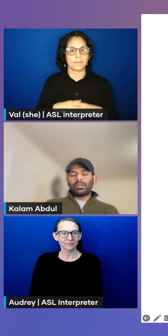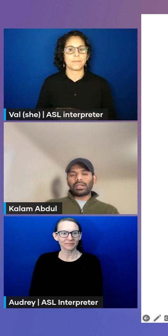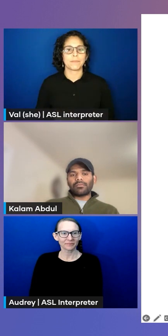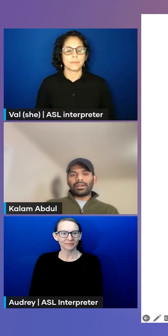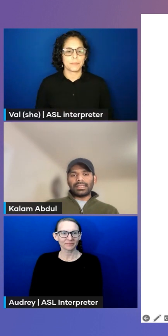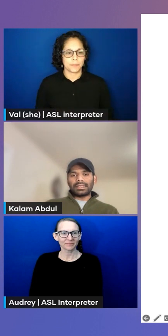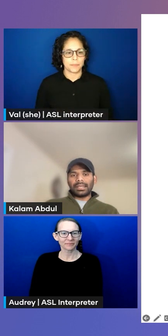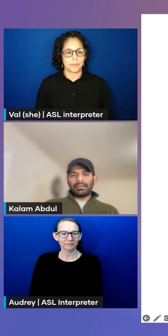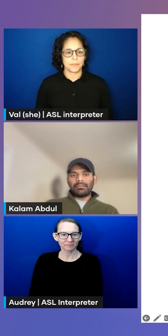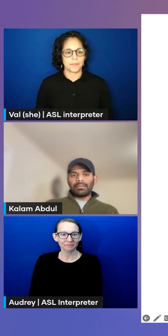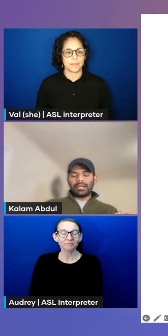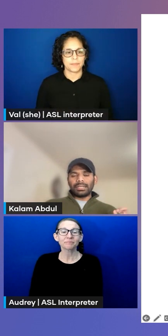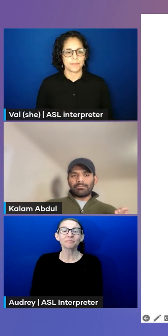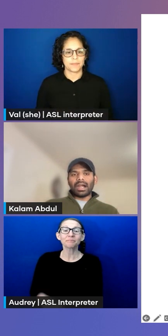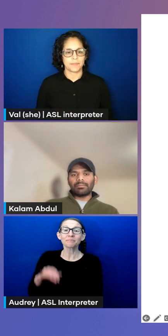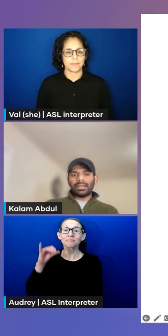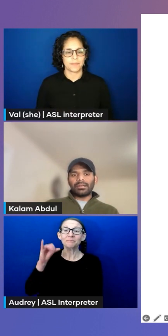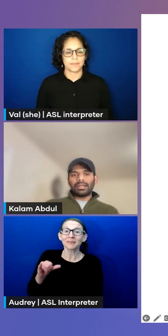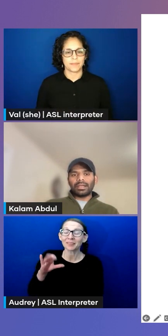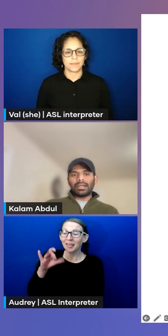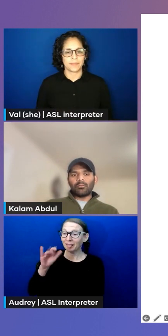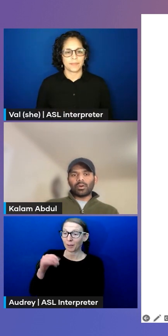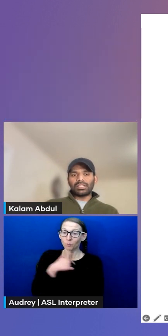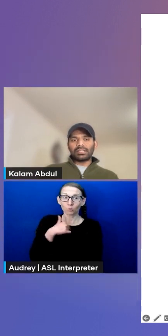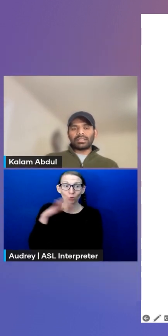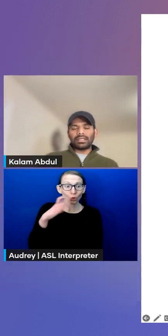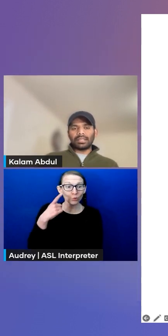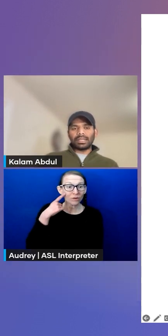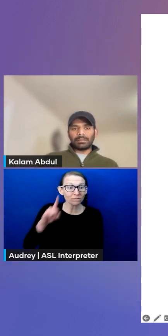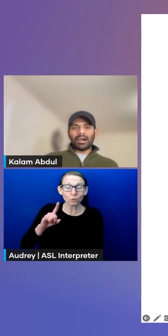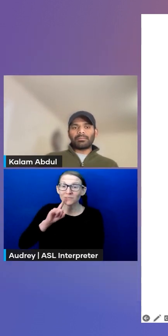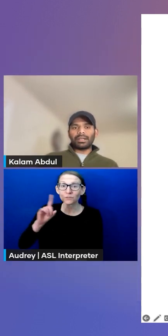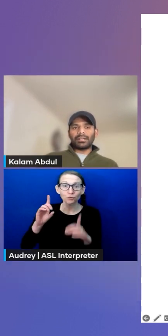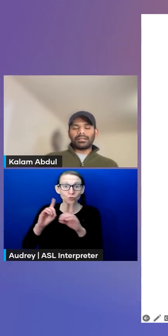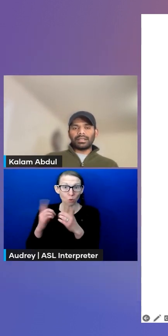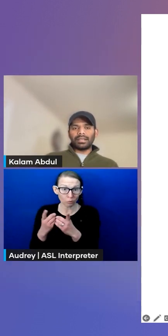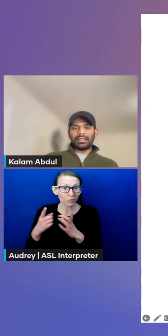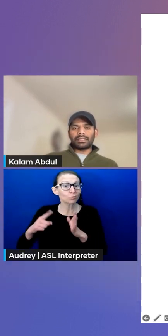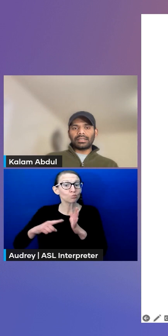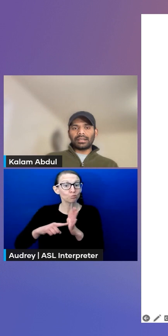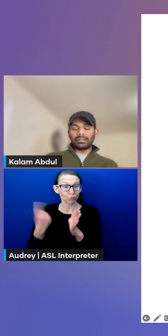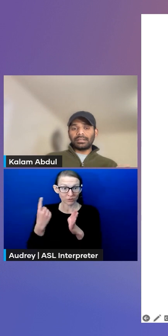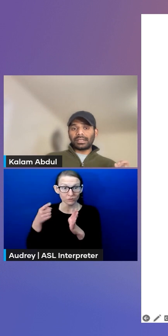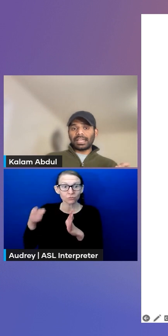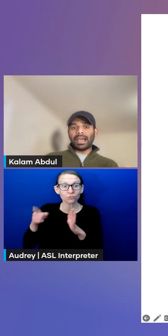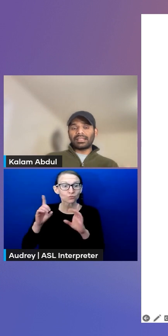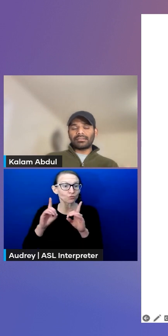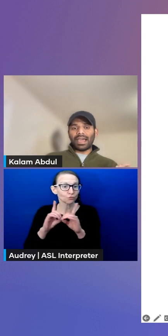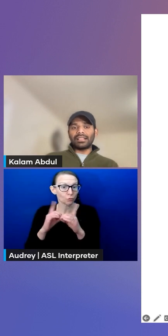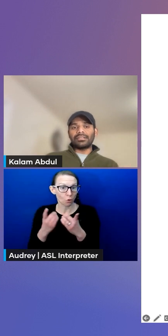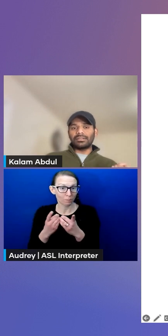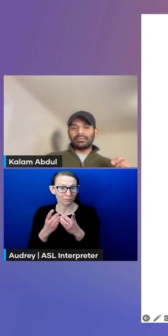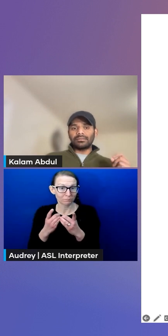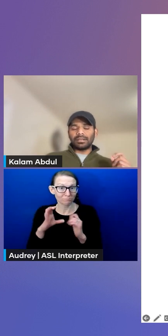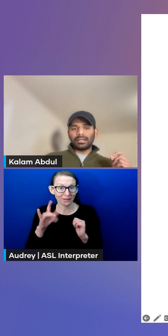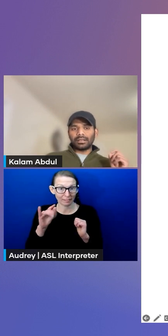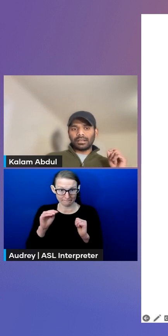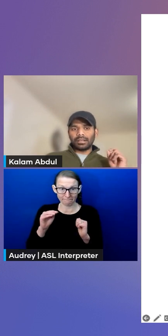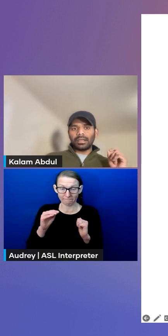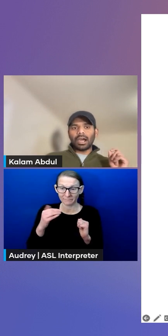claim we're looking for is a department. And once the department the claim has